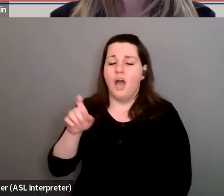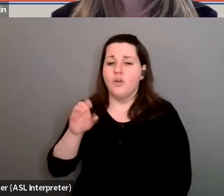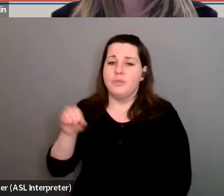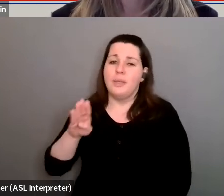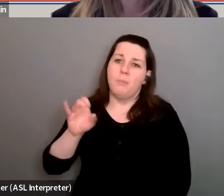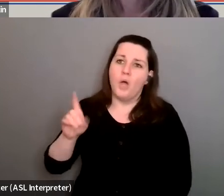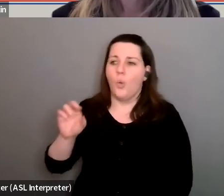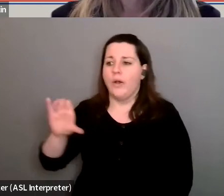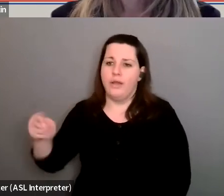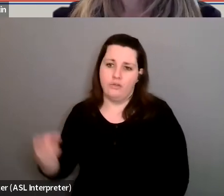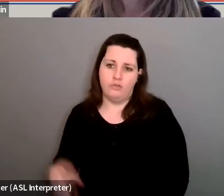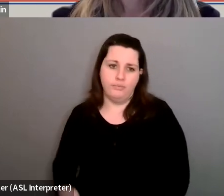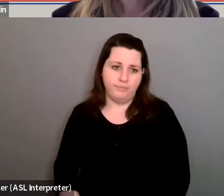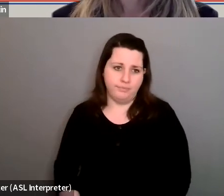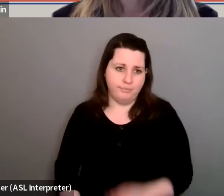Yeah.